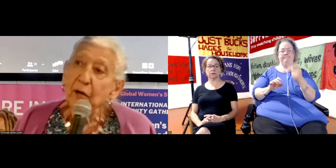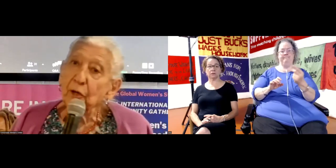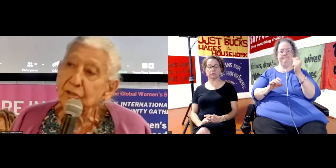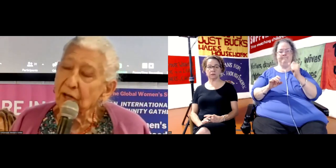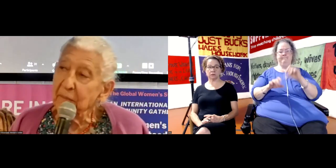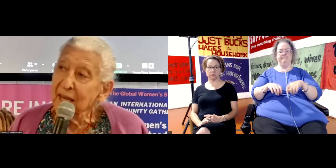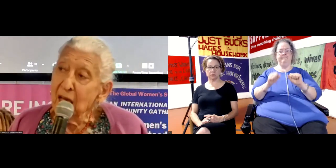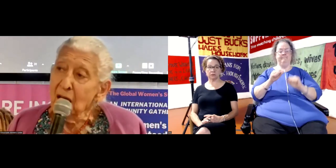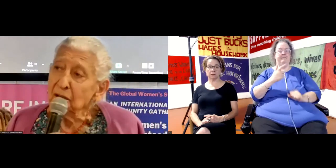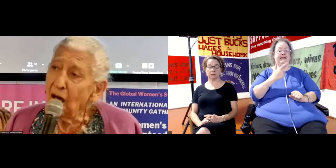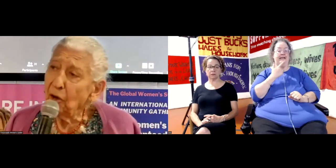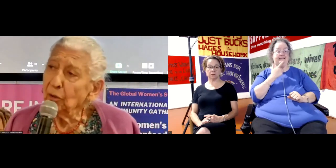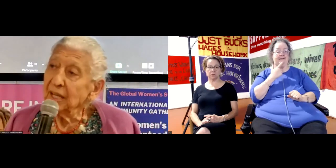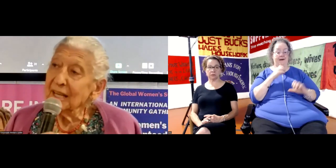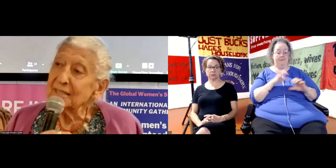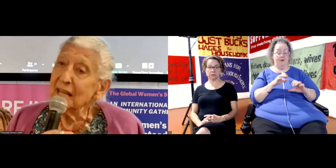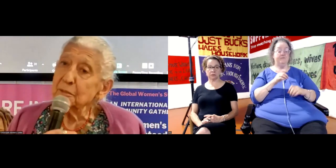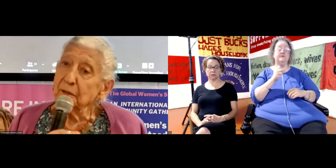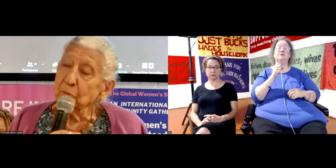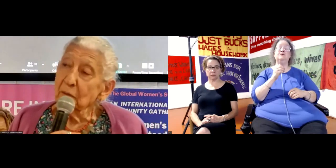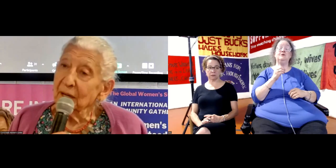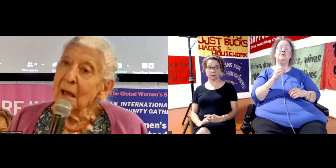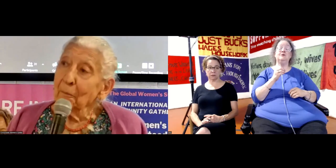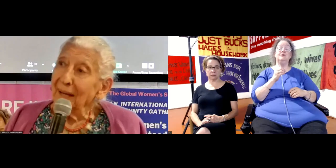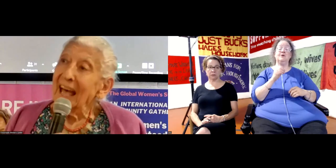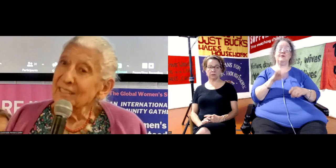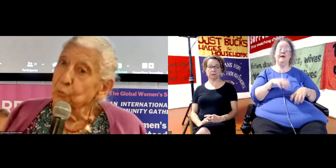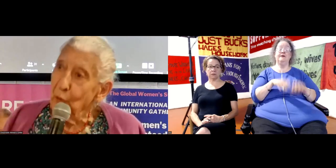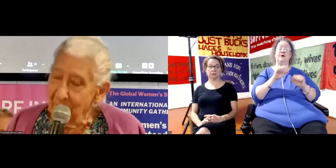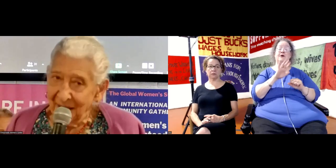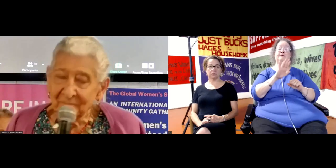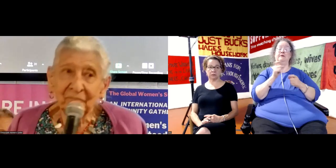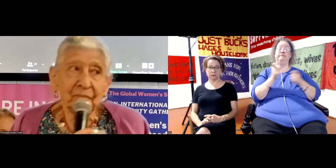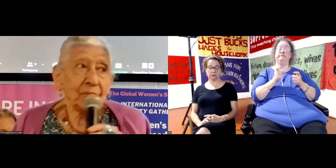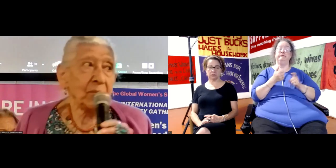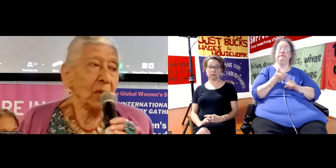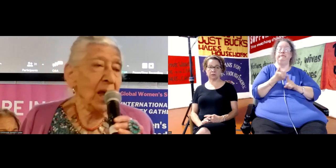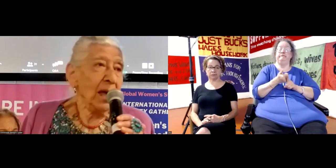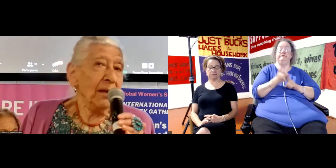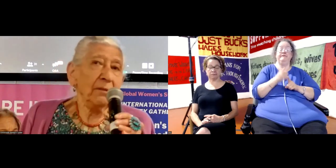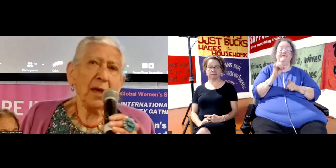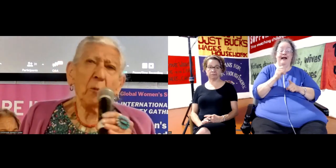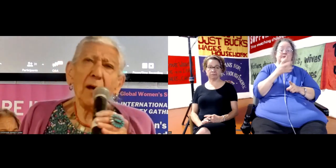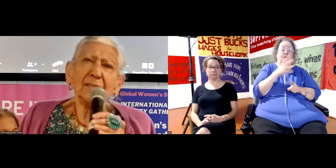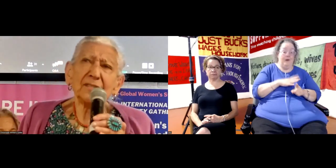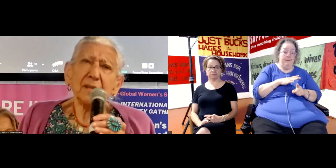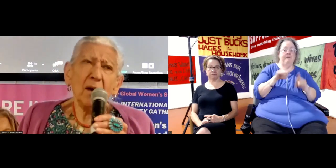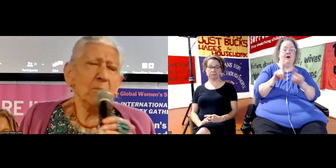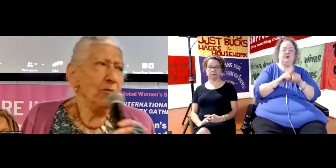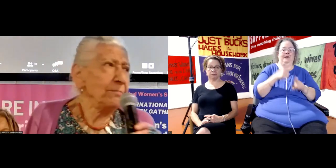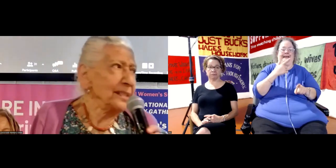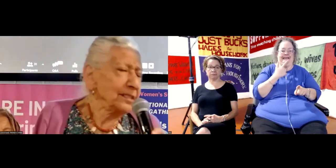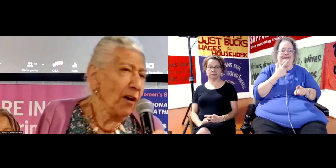took their autonomy, not only as lesbian women, but as women. There was